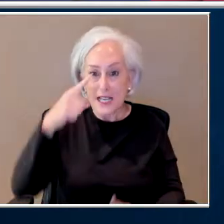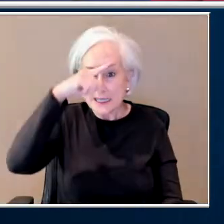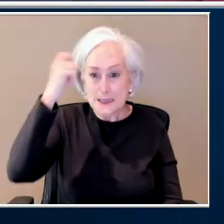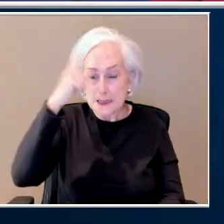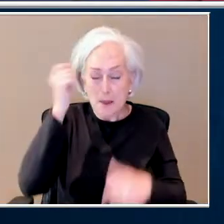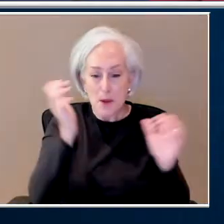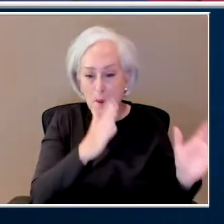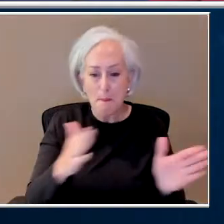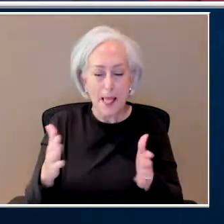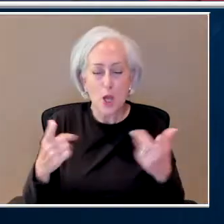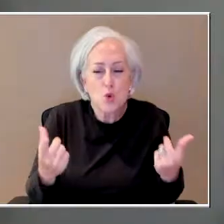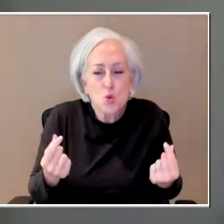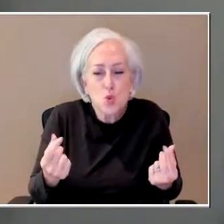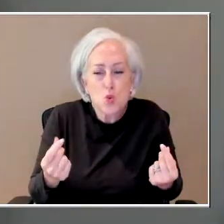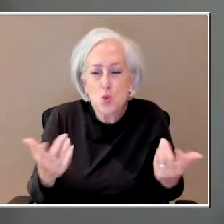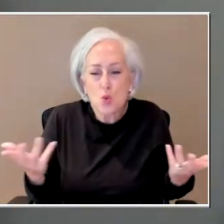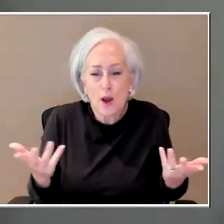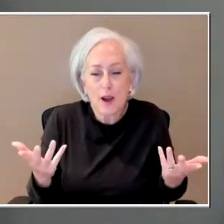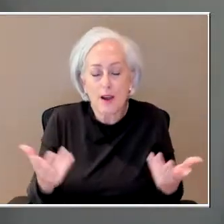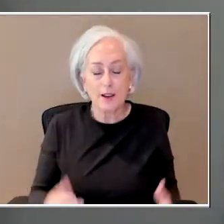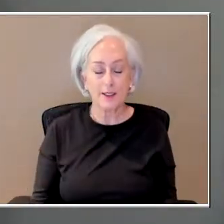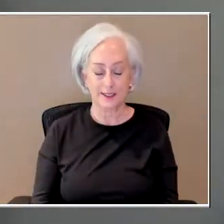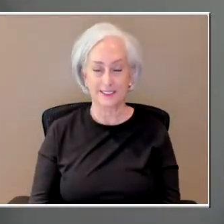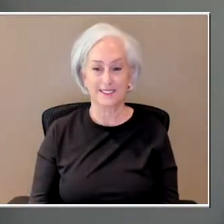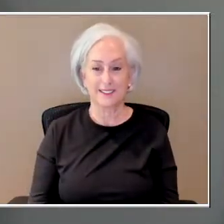do this summer?